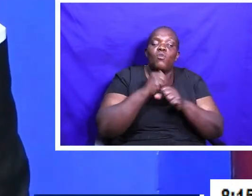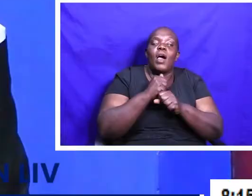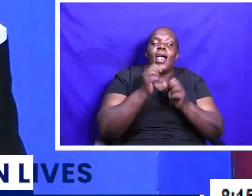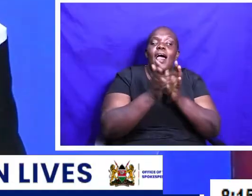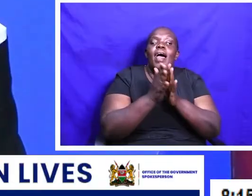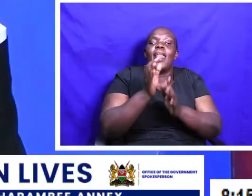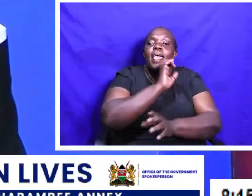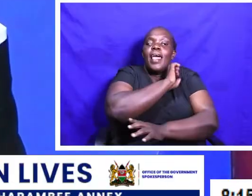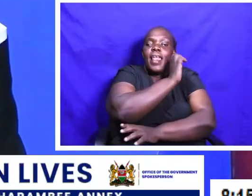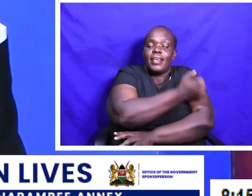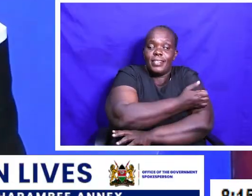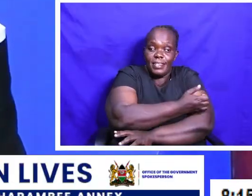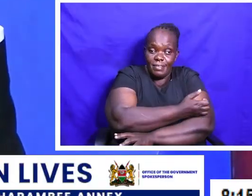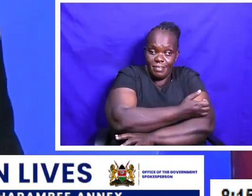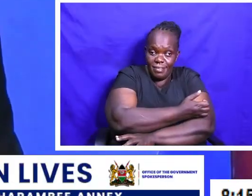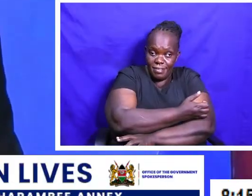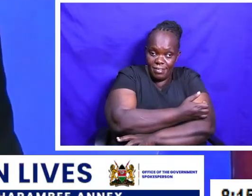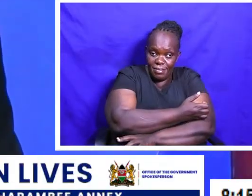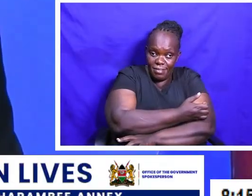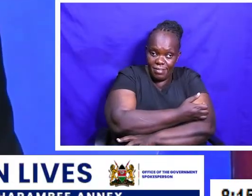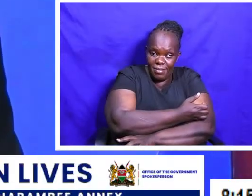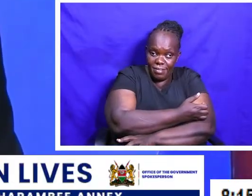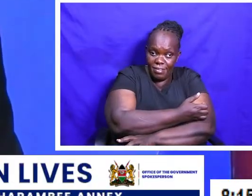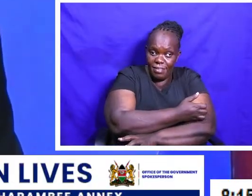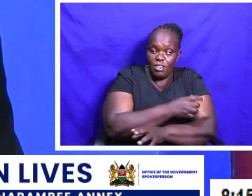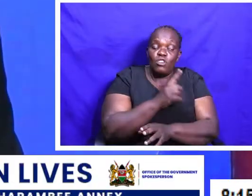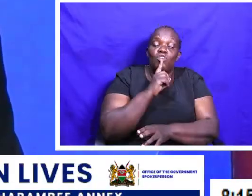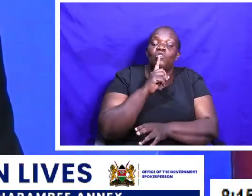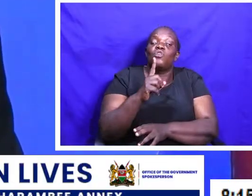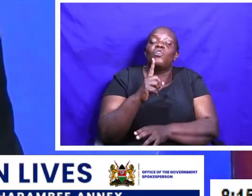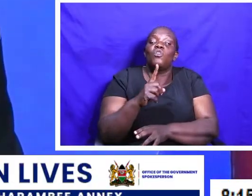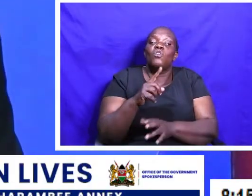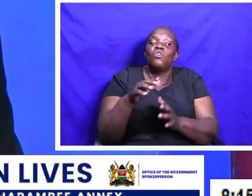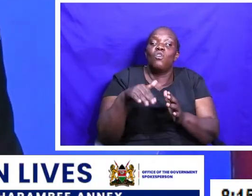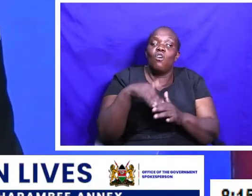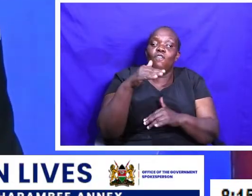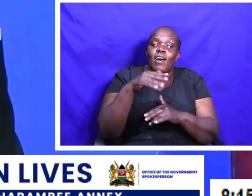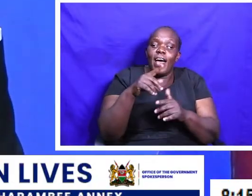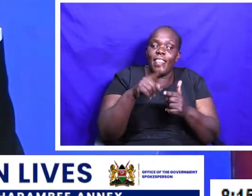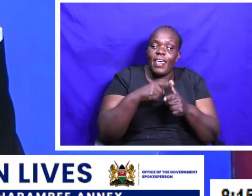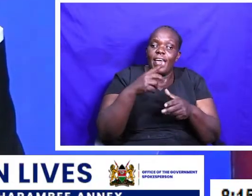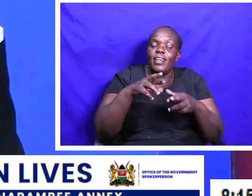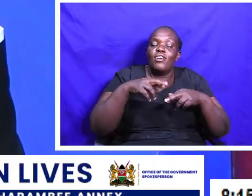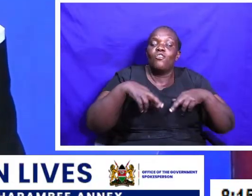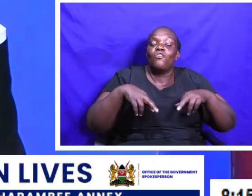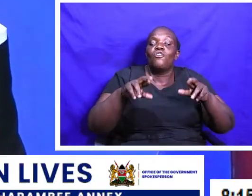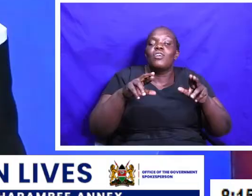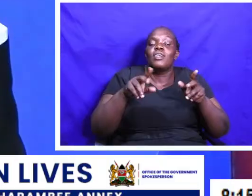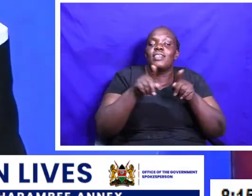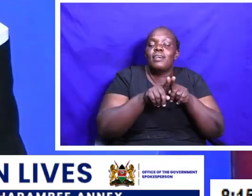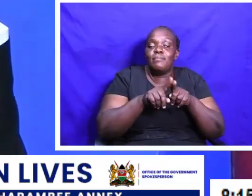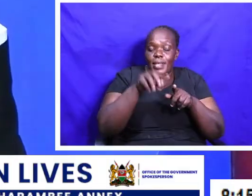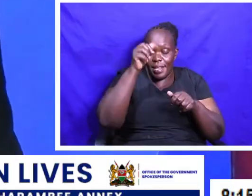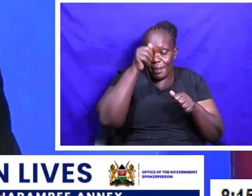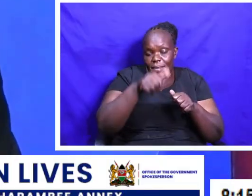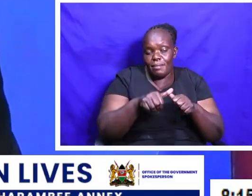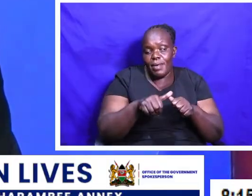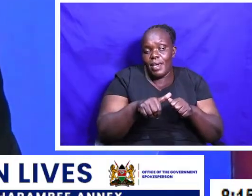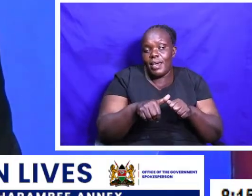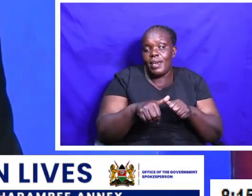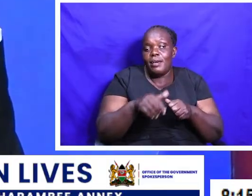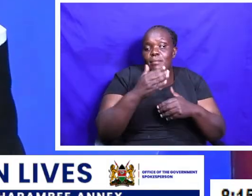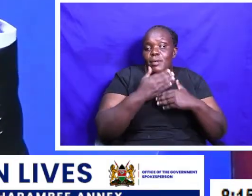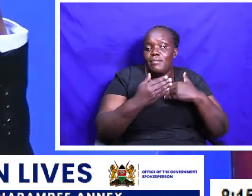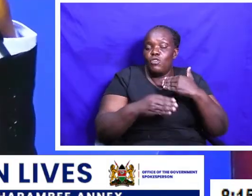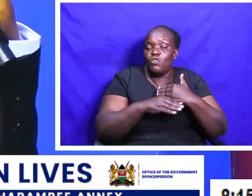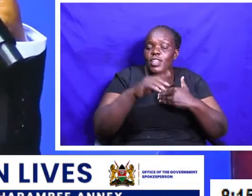and energy. And so over there in roads, I remember